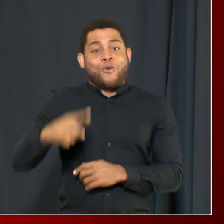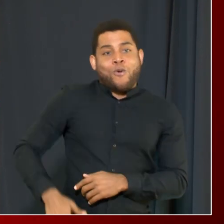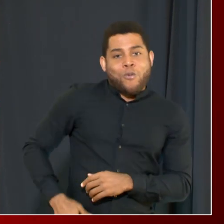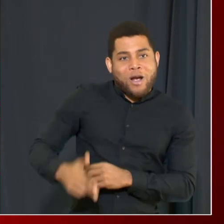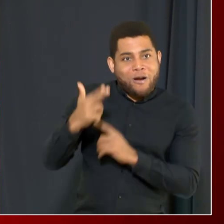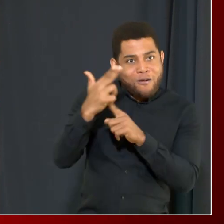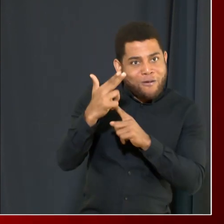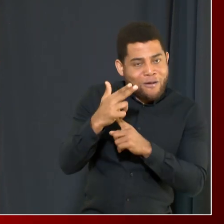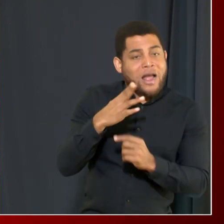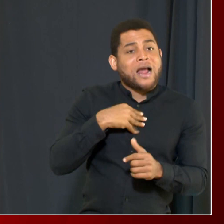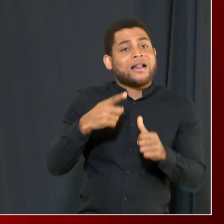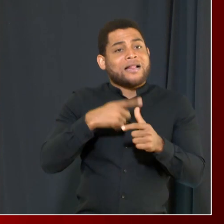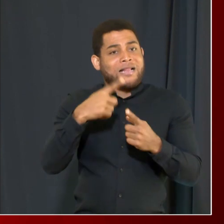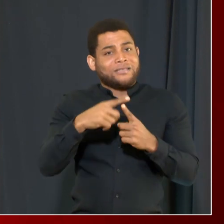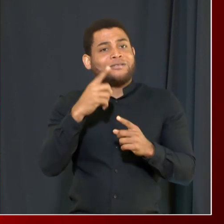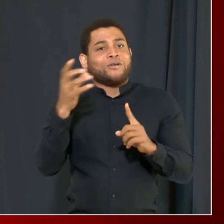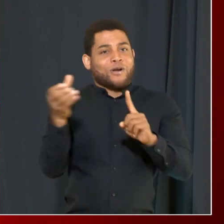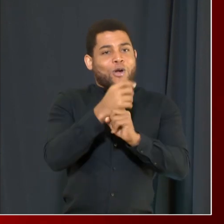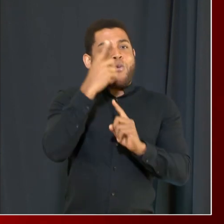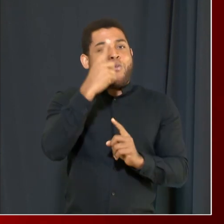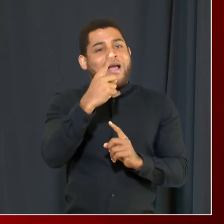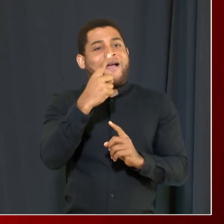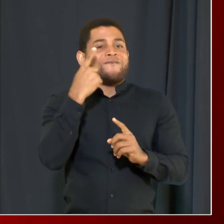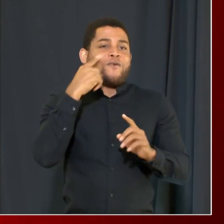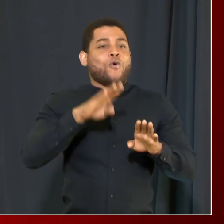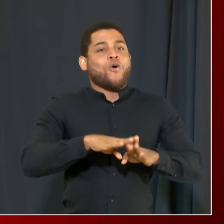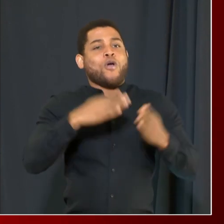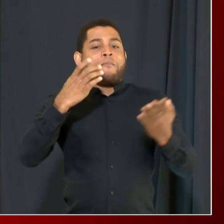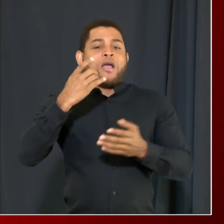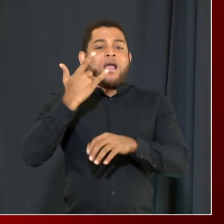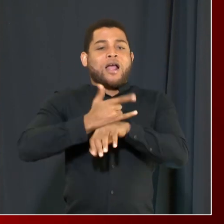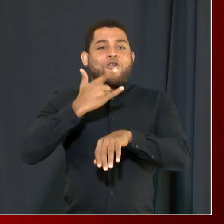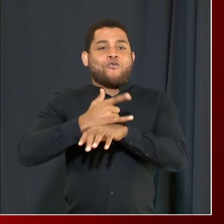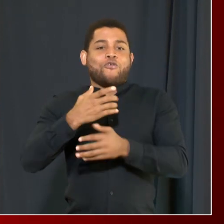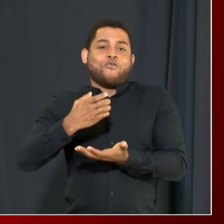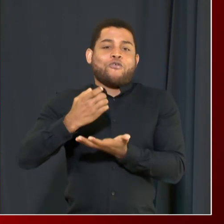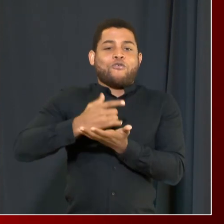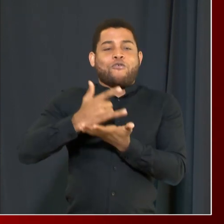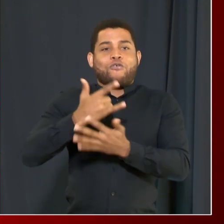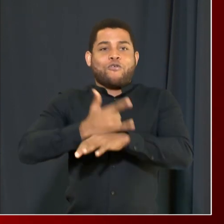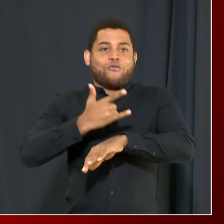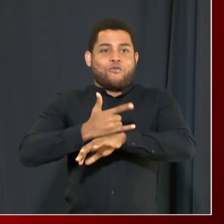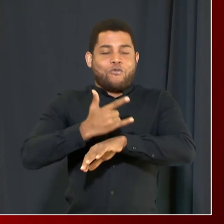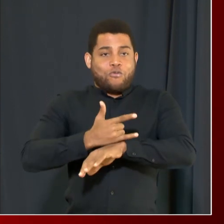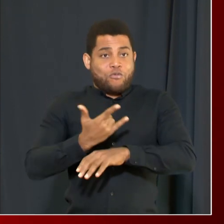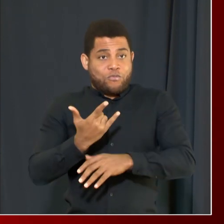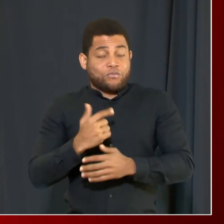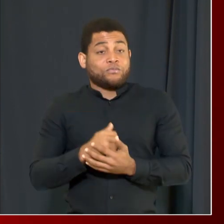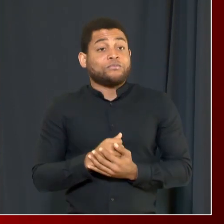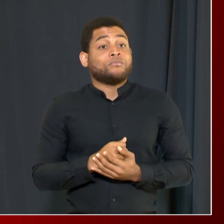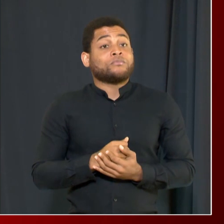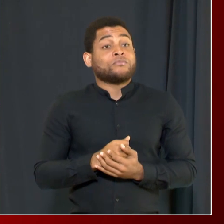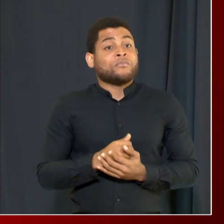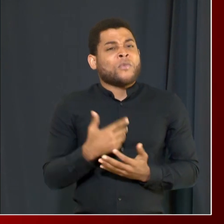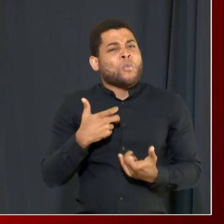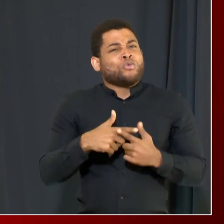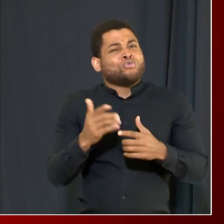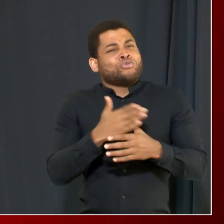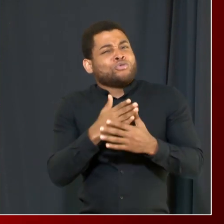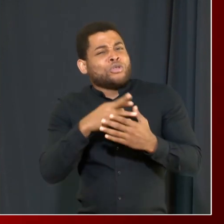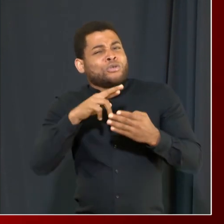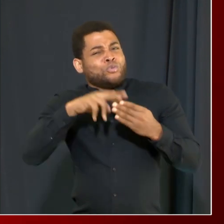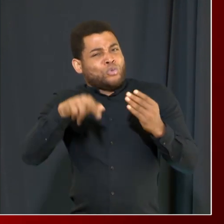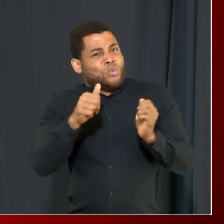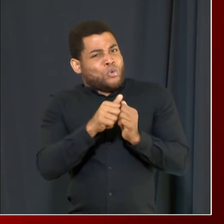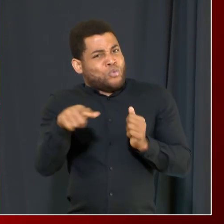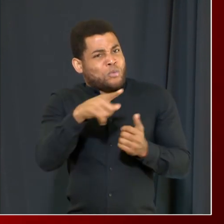alcohol. What I believe is that we are making progress, and I want to share with you some of the results of our work that you may not have heard about.